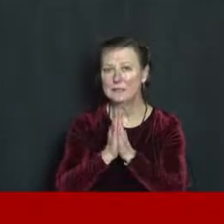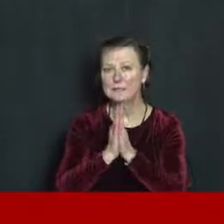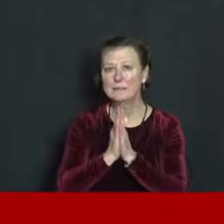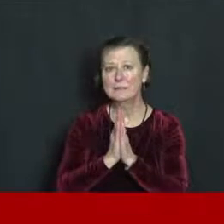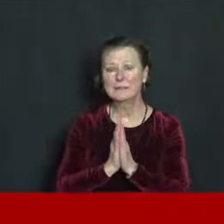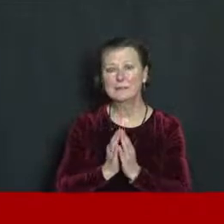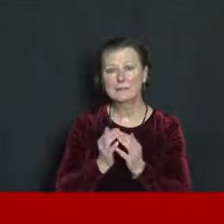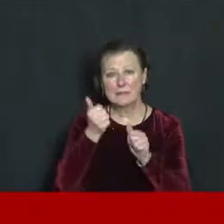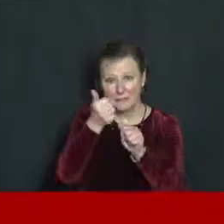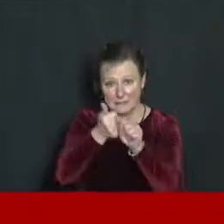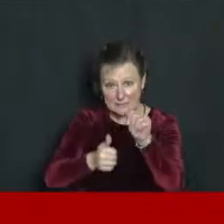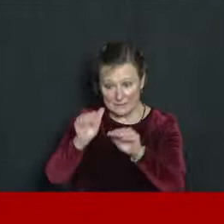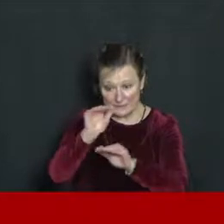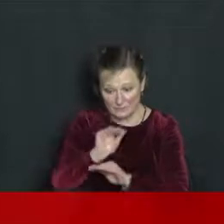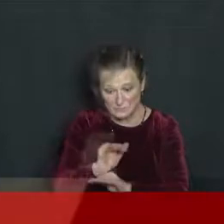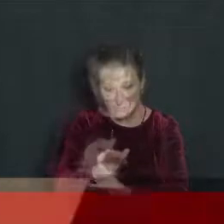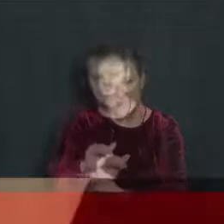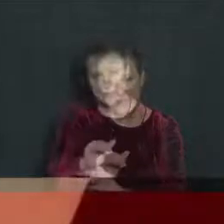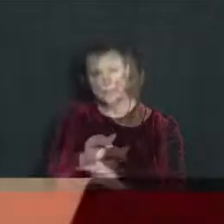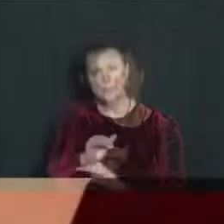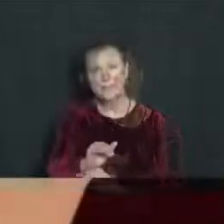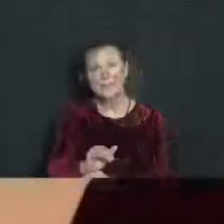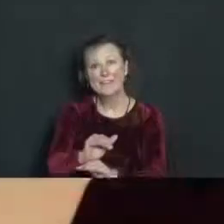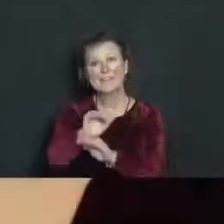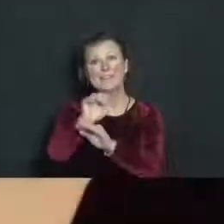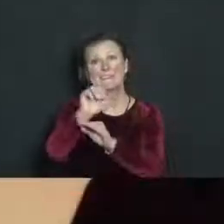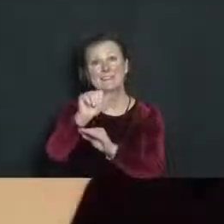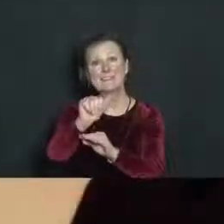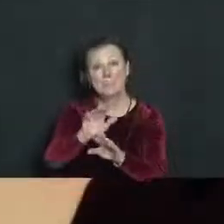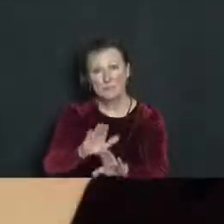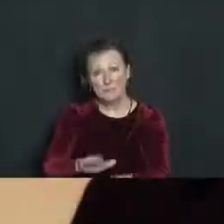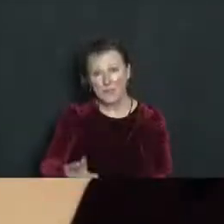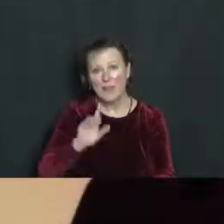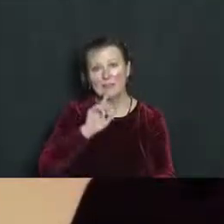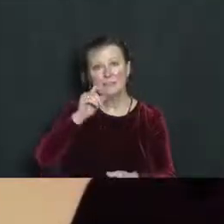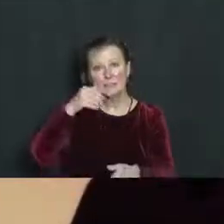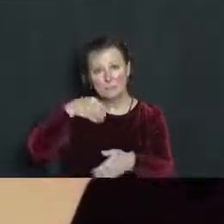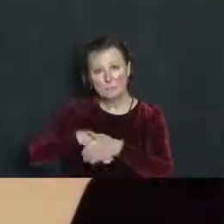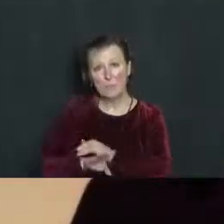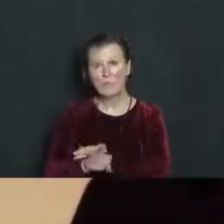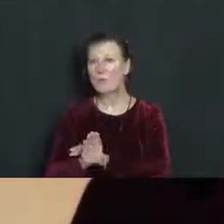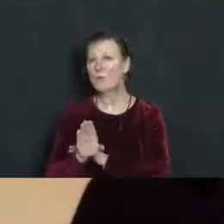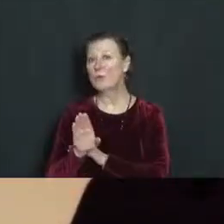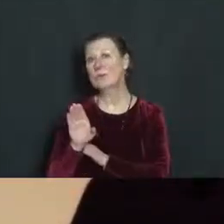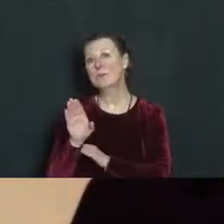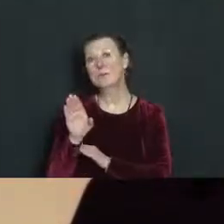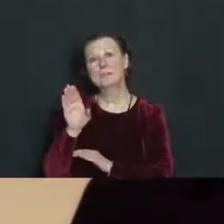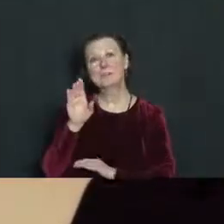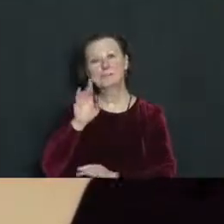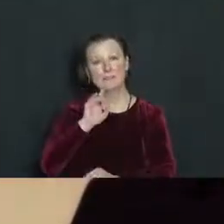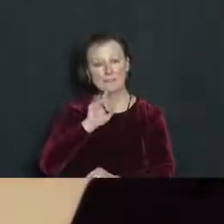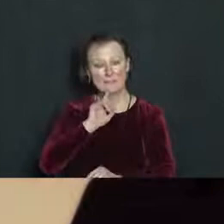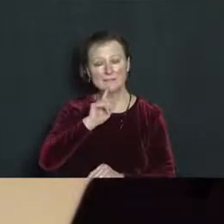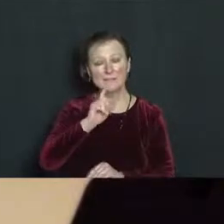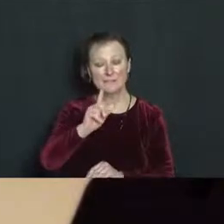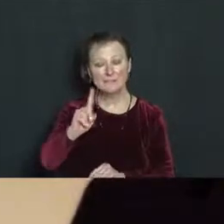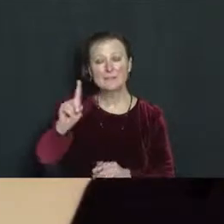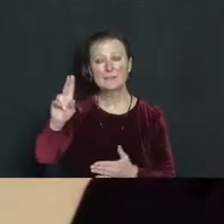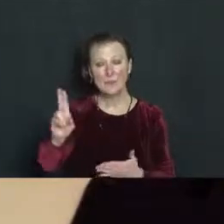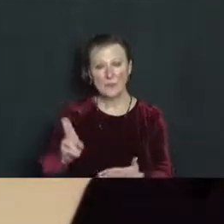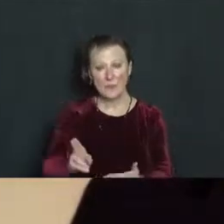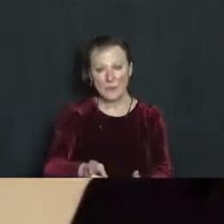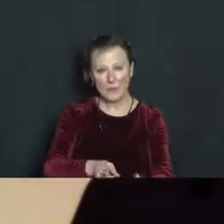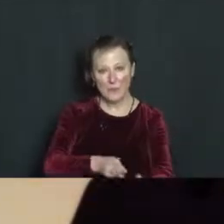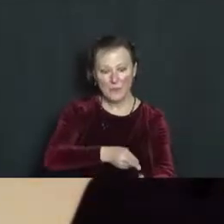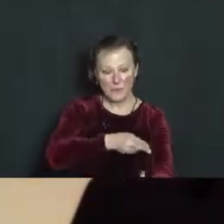worshiping. Each night a child is born, is